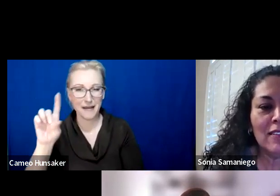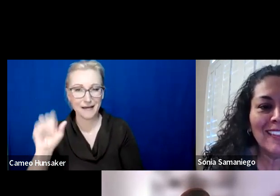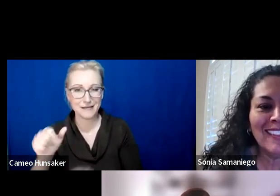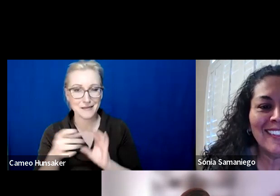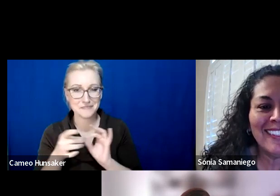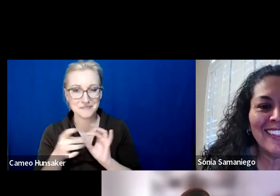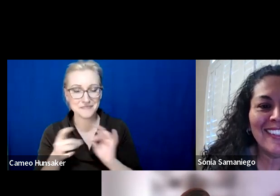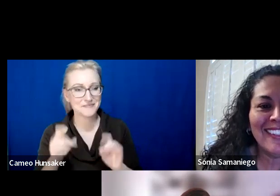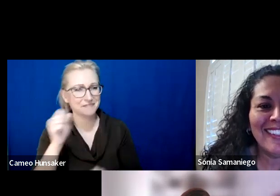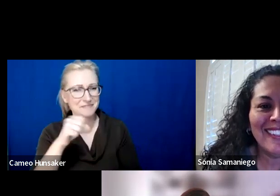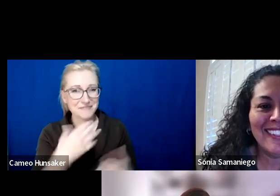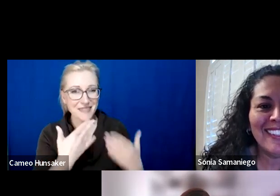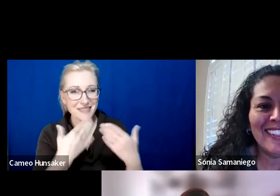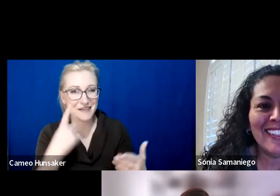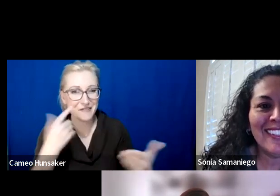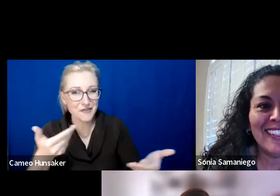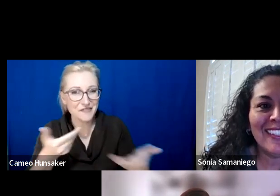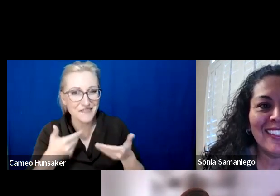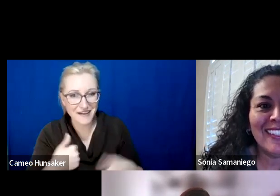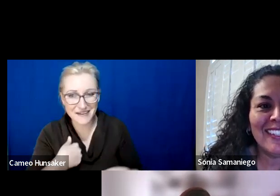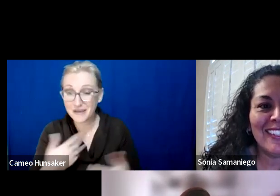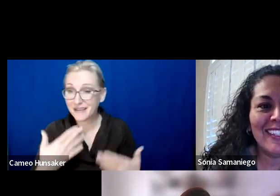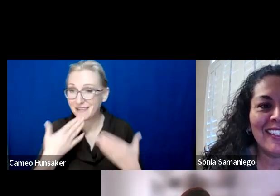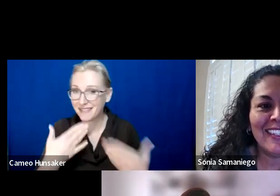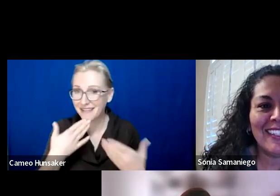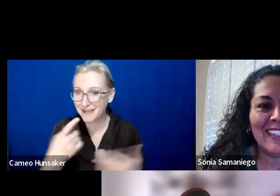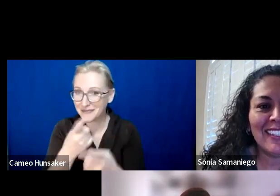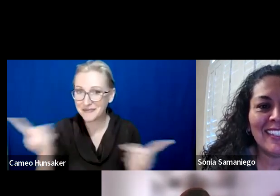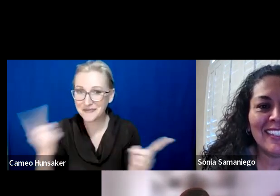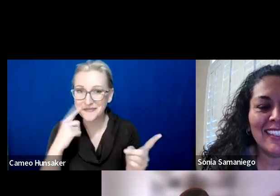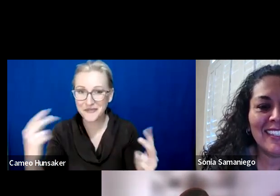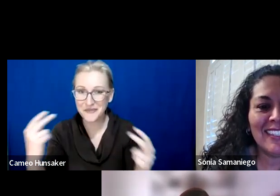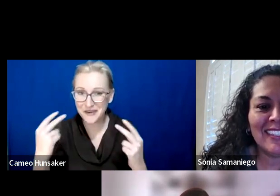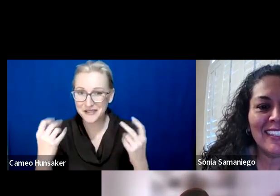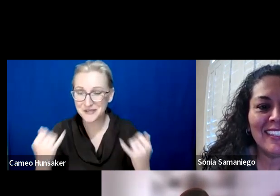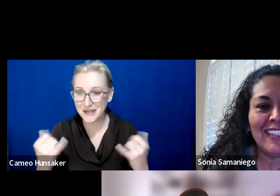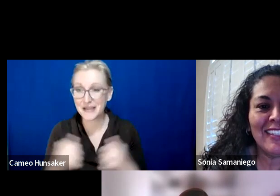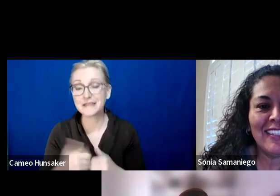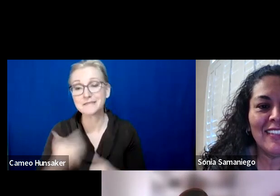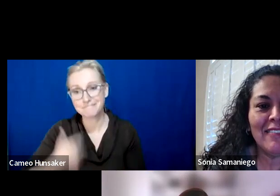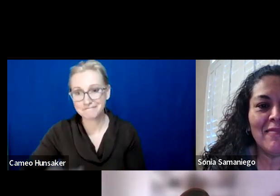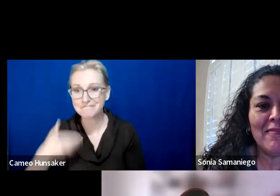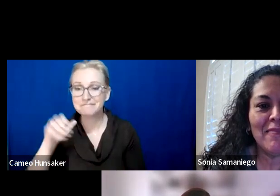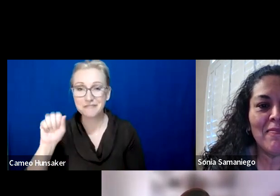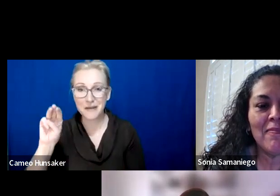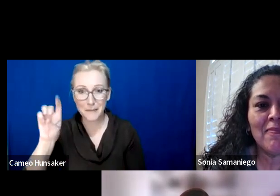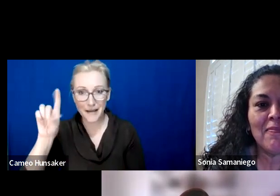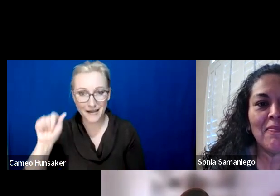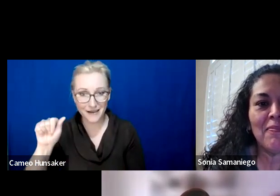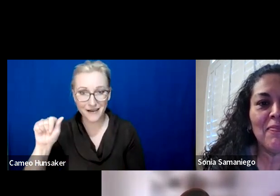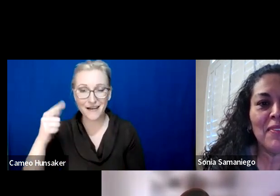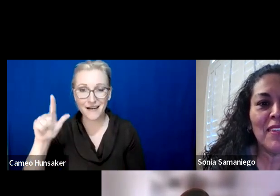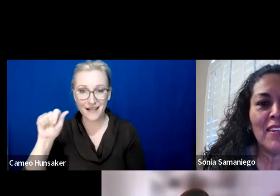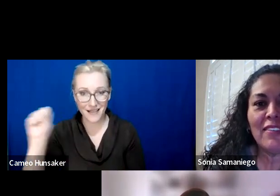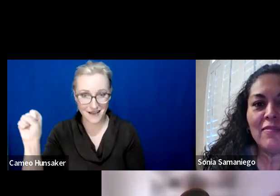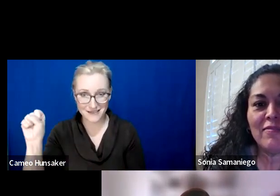you, Sonia, for having me. And thank you all for being here. As Sonia said, my name is Amanda Glass, and